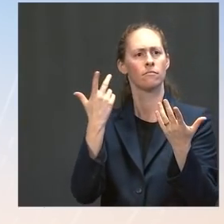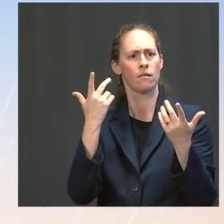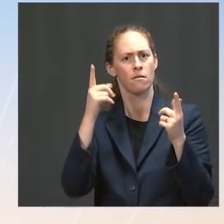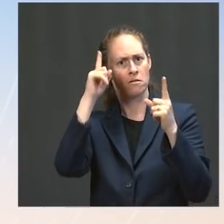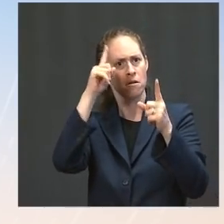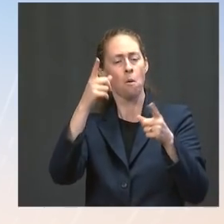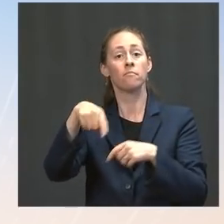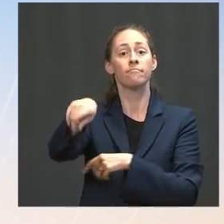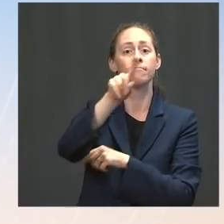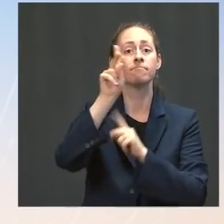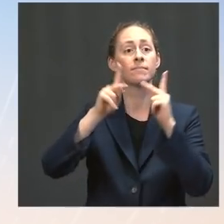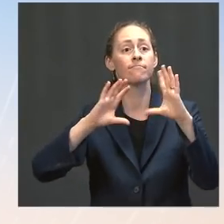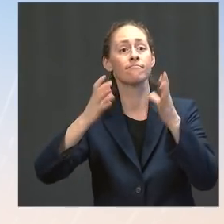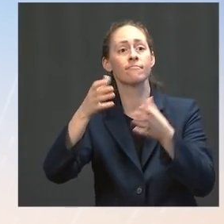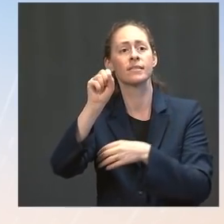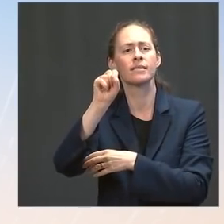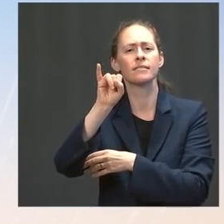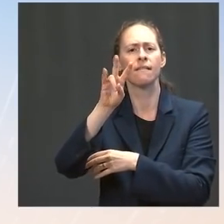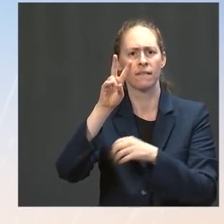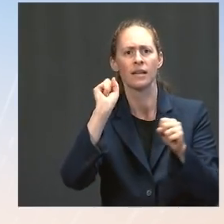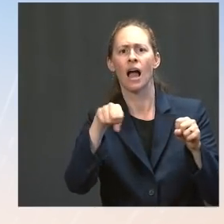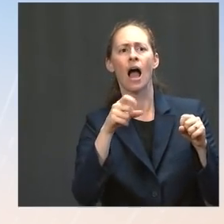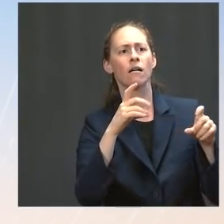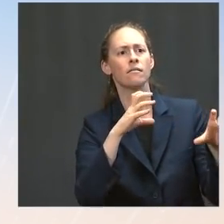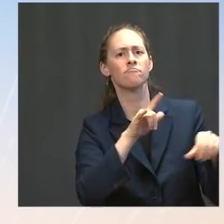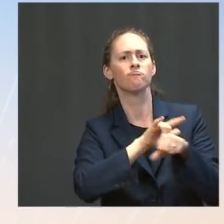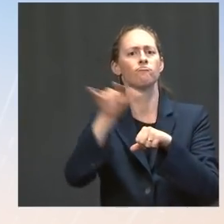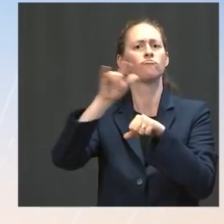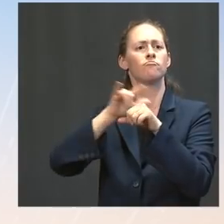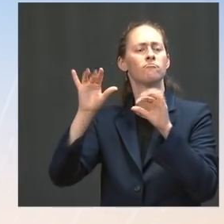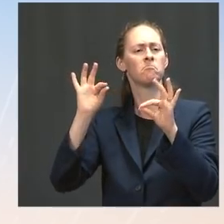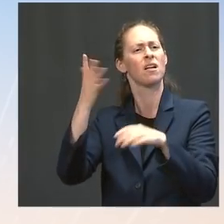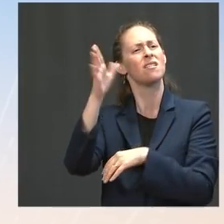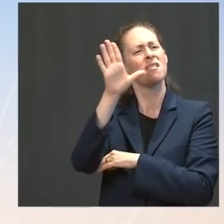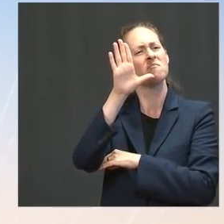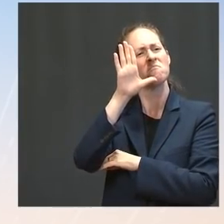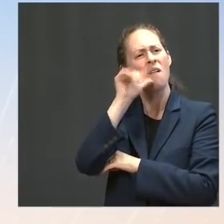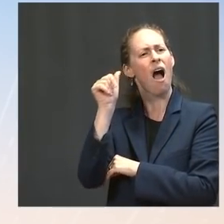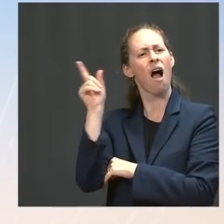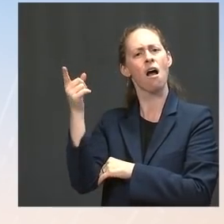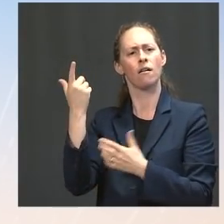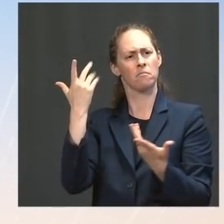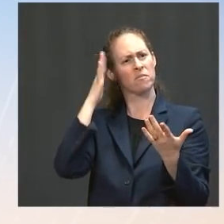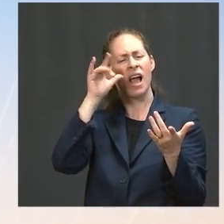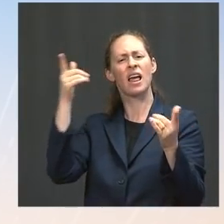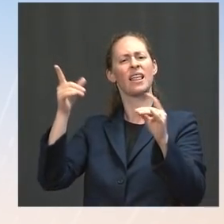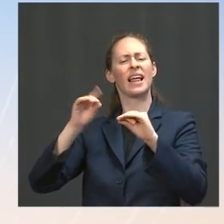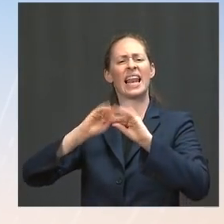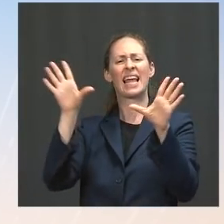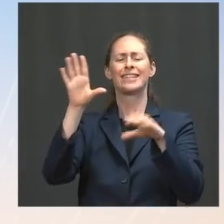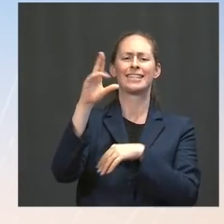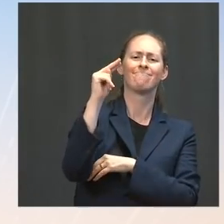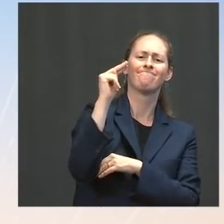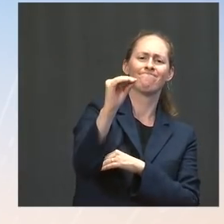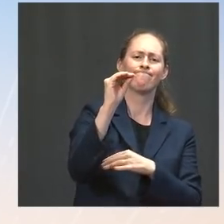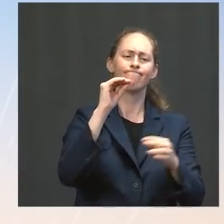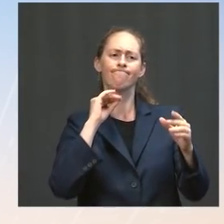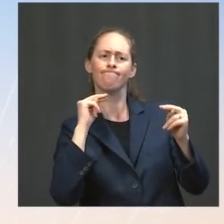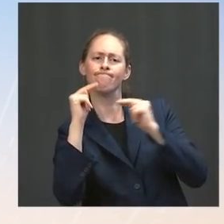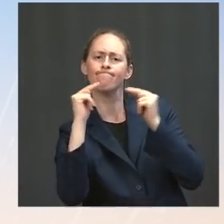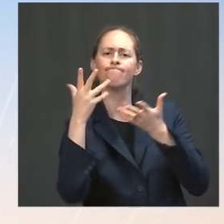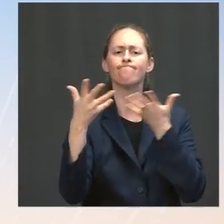it. Go ahead. Thanks, Jen. Secretary Blinken just said, and Jay Sullivan said the other day, that even after August 31st, that the U.S. government